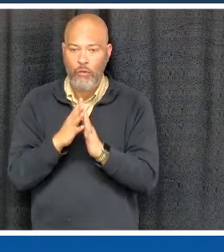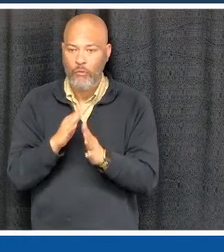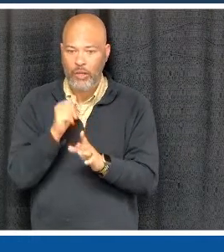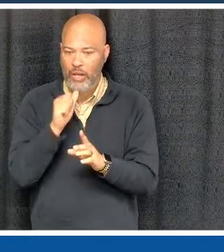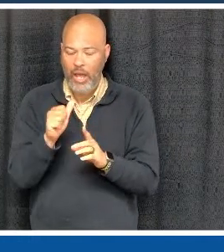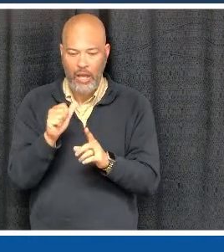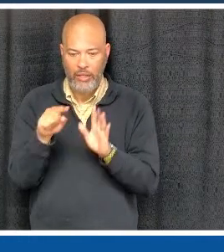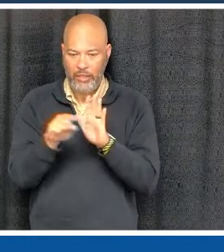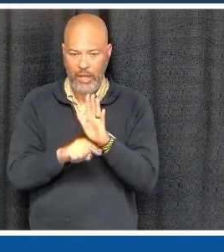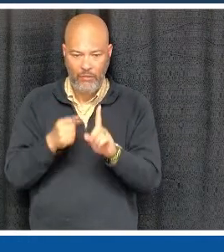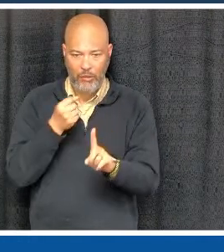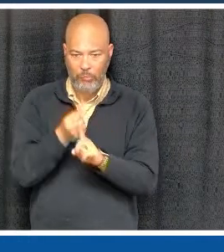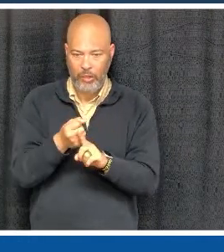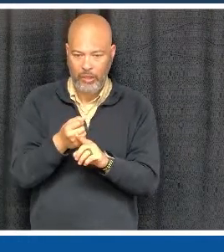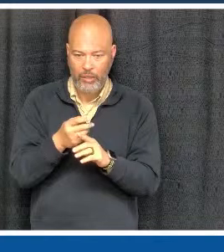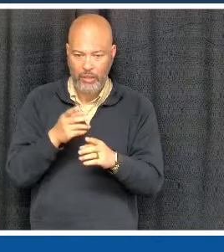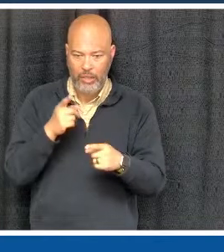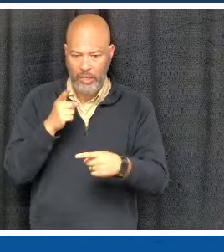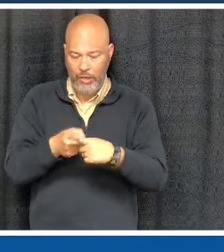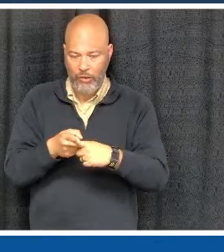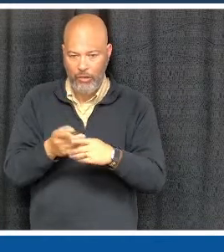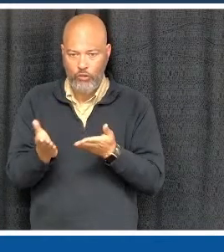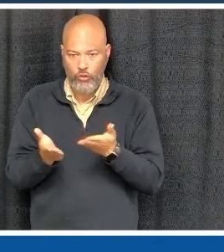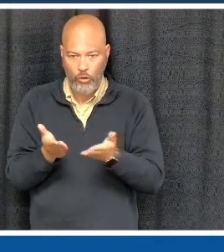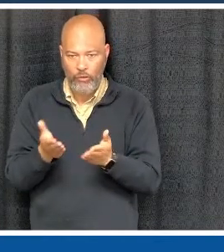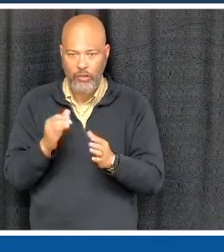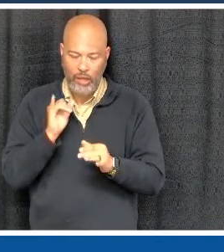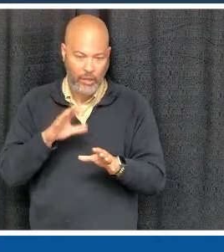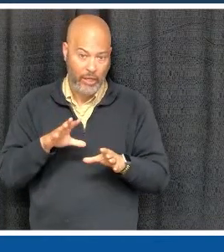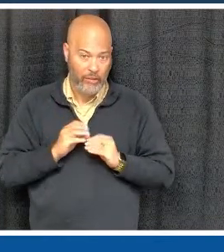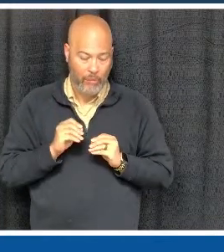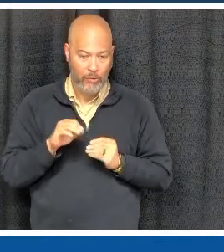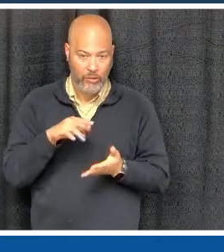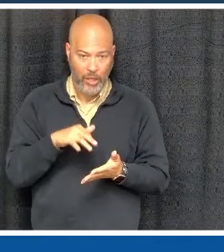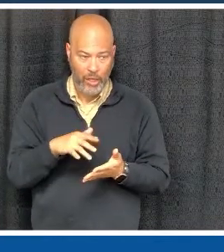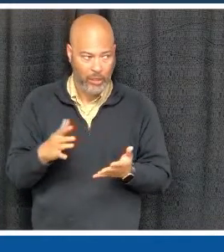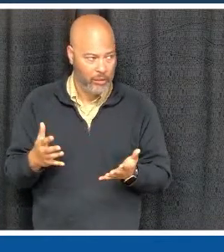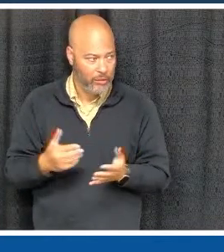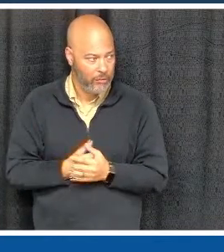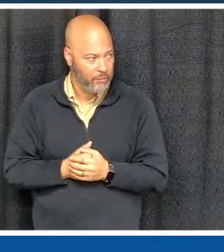adversely affect the intersection level of service, and they accept this study.